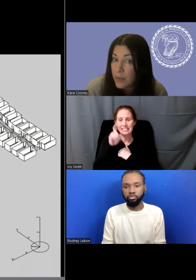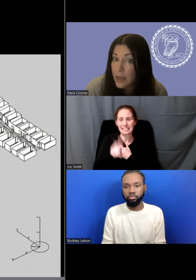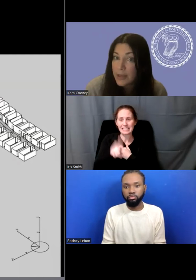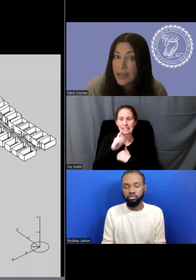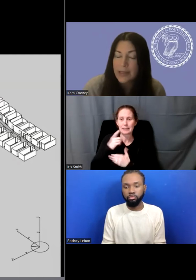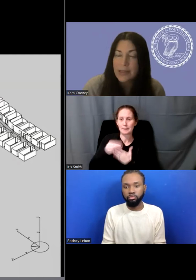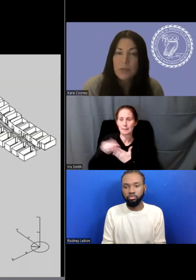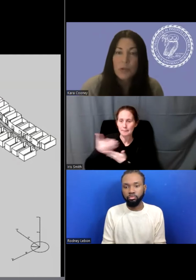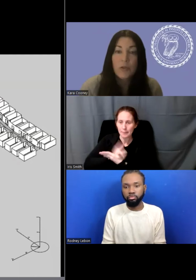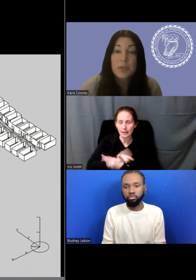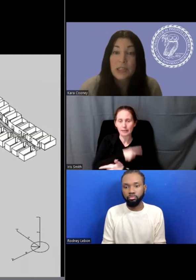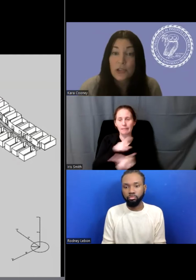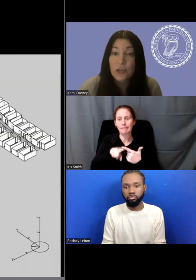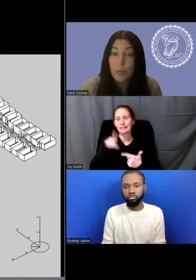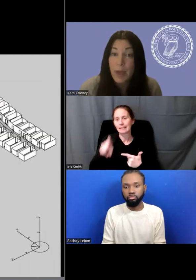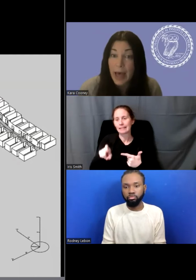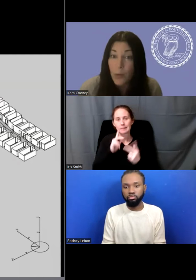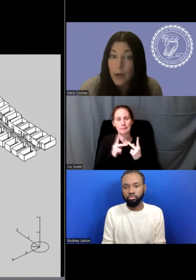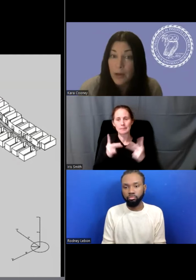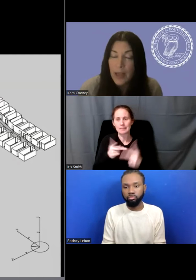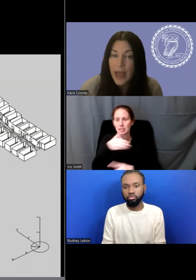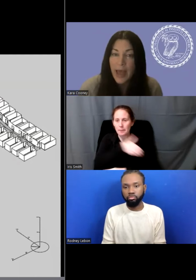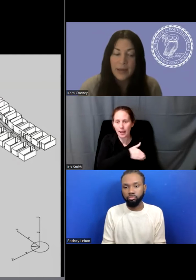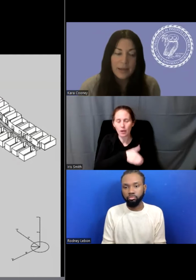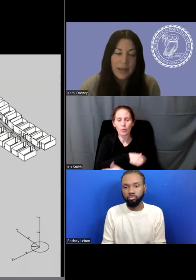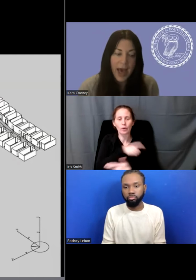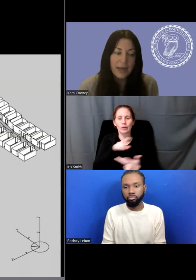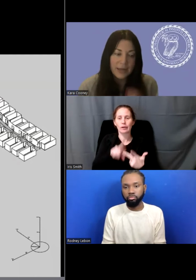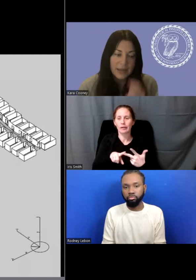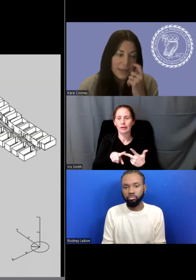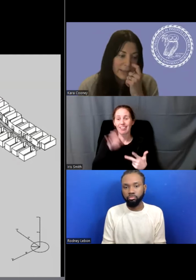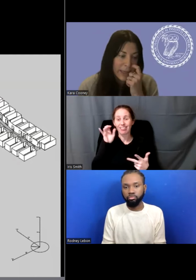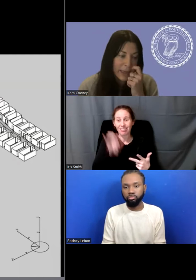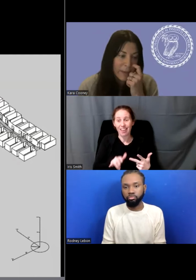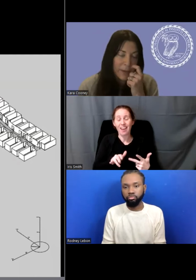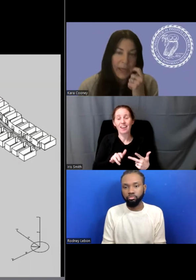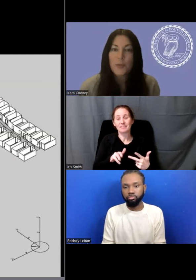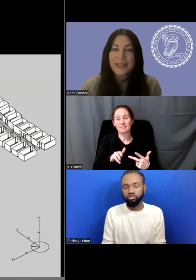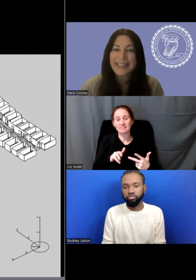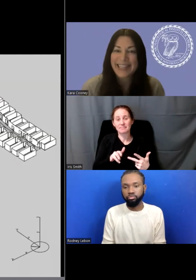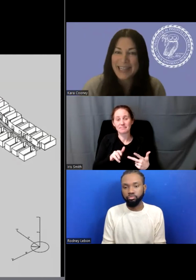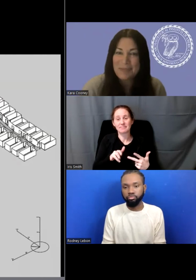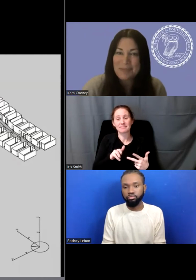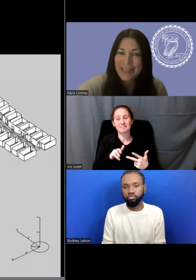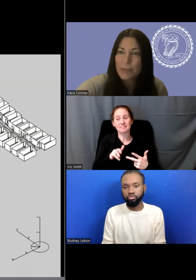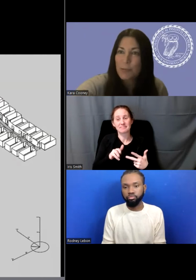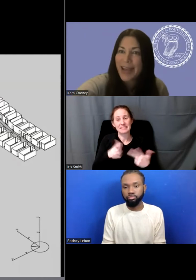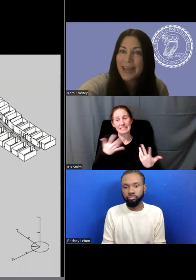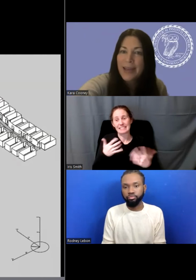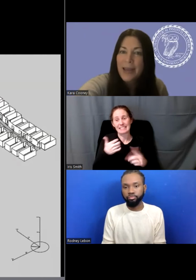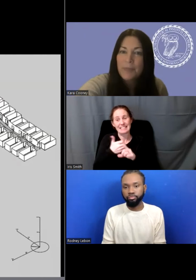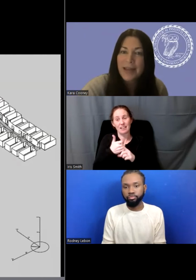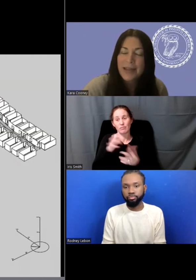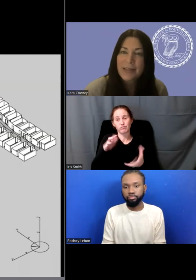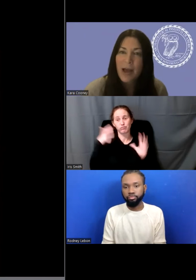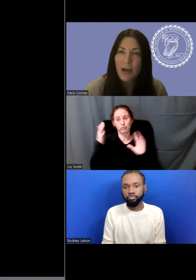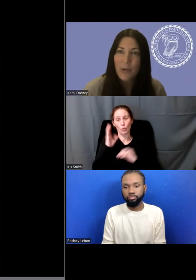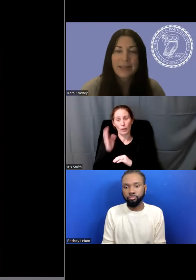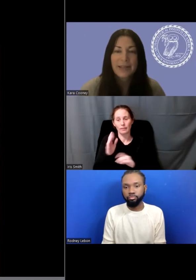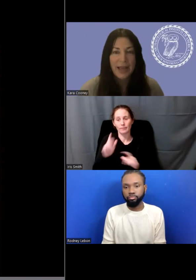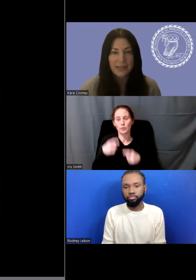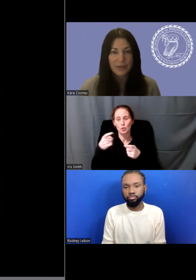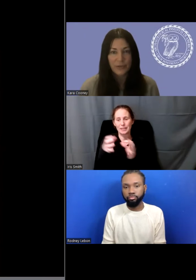income, needed some sort of position of power. And that is a pyramid scheme in its way that is